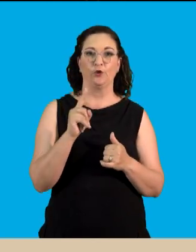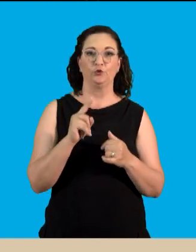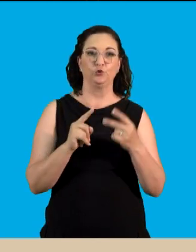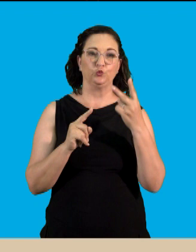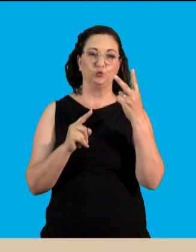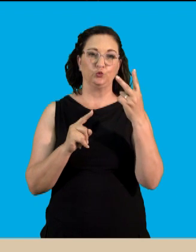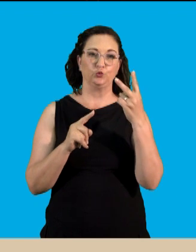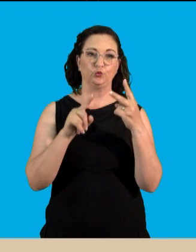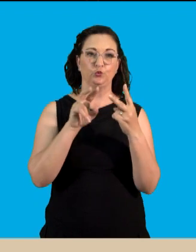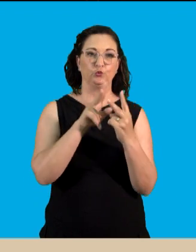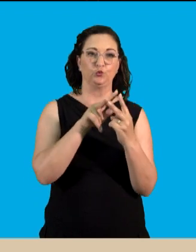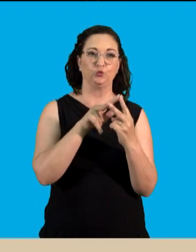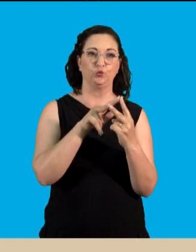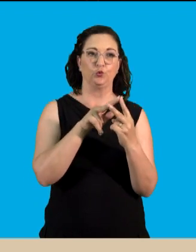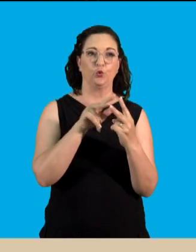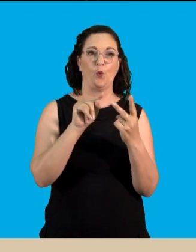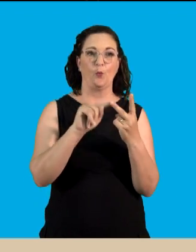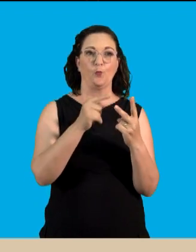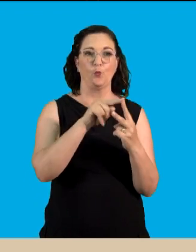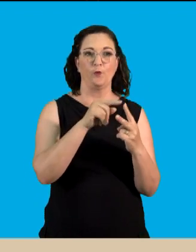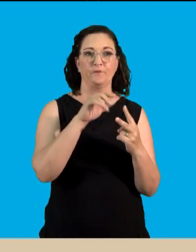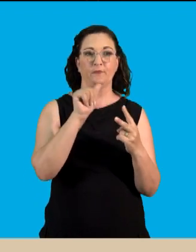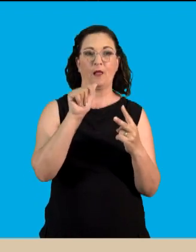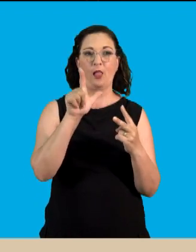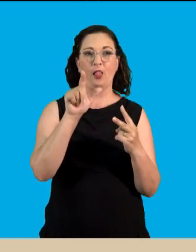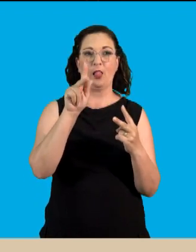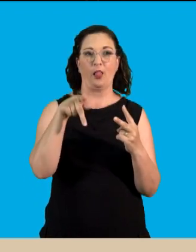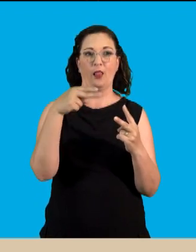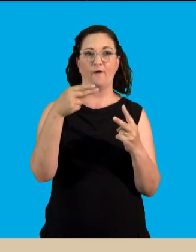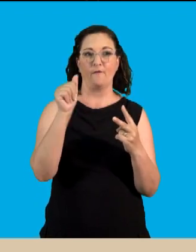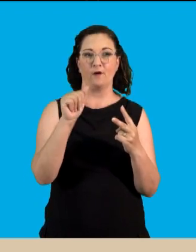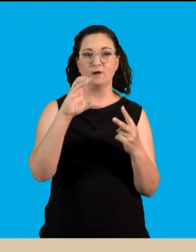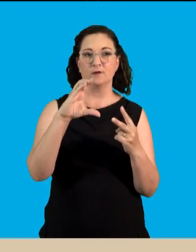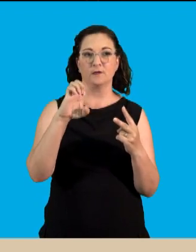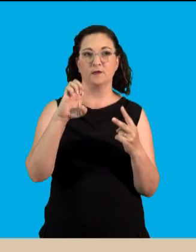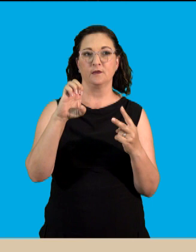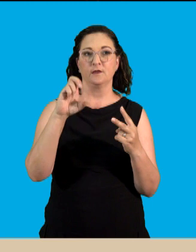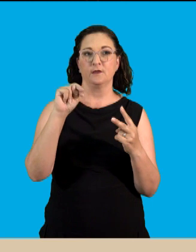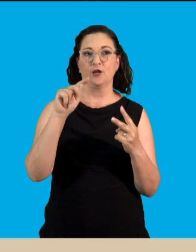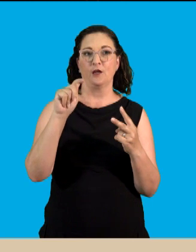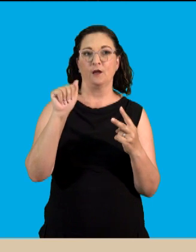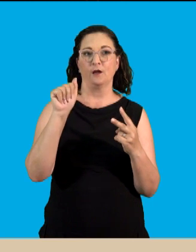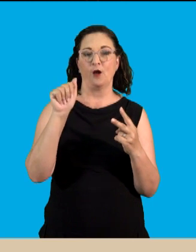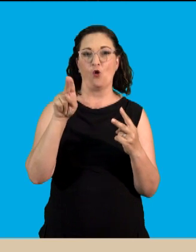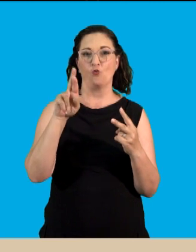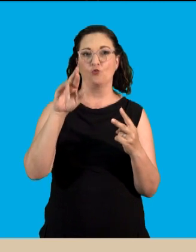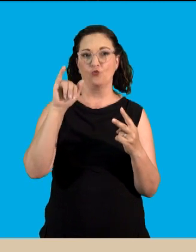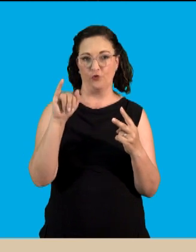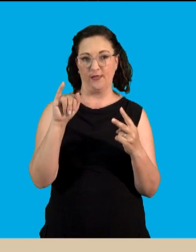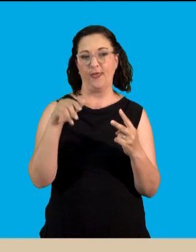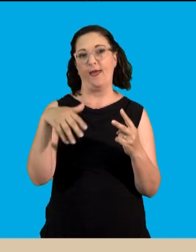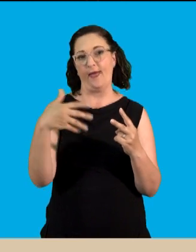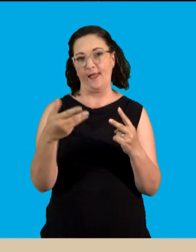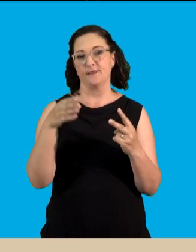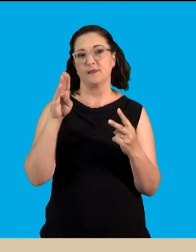are there, which are the Alpha Centauri and the Beta Centauri. They have to point to